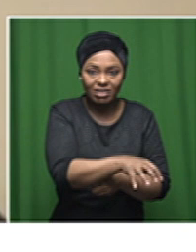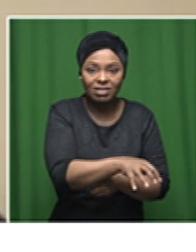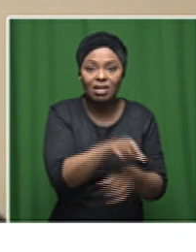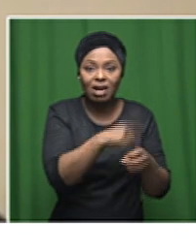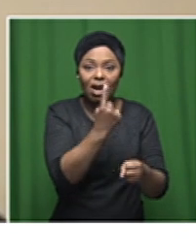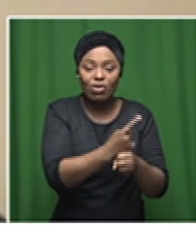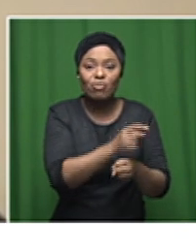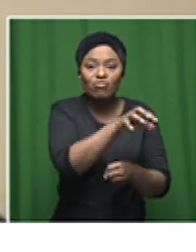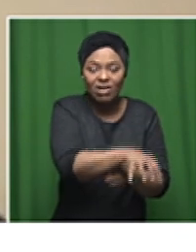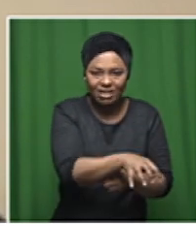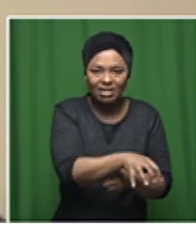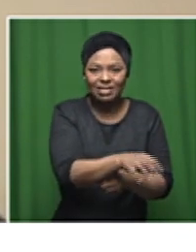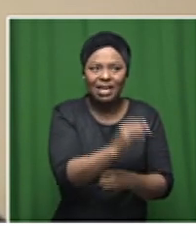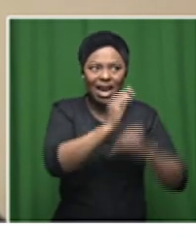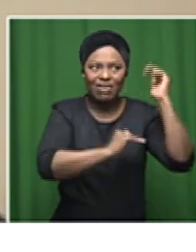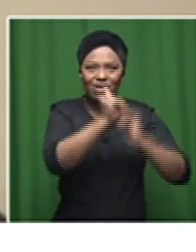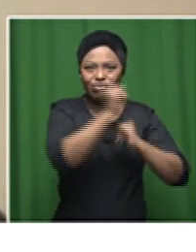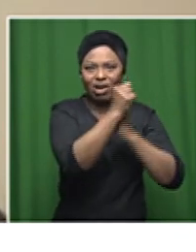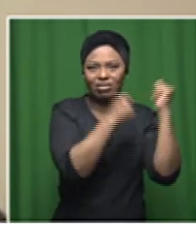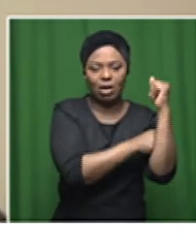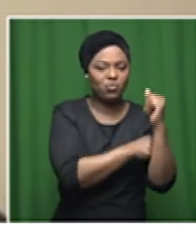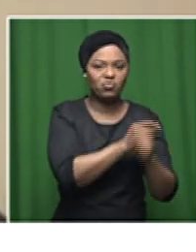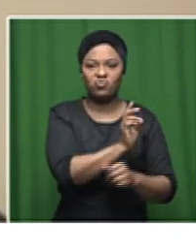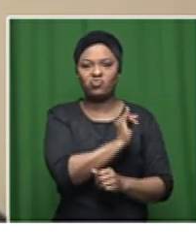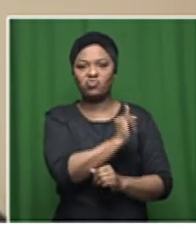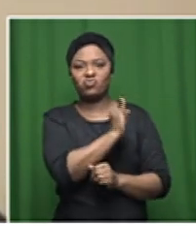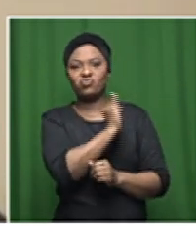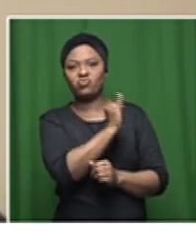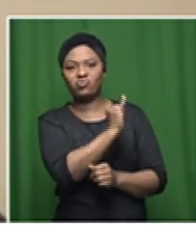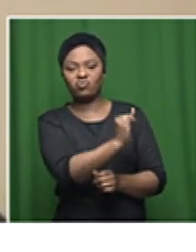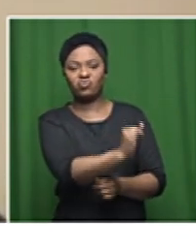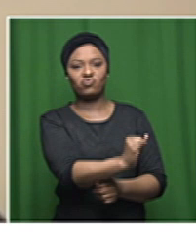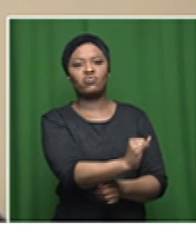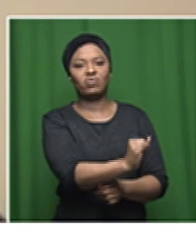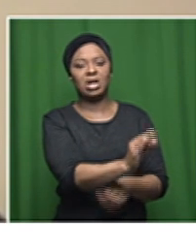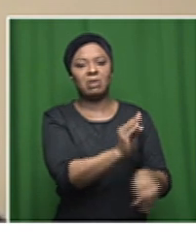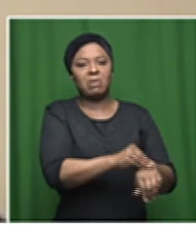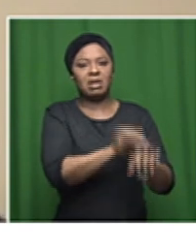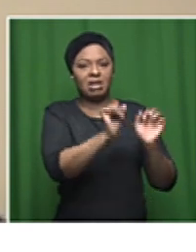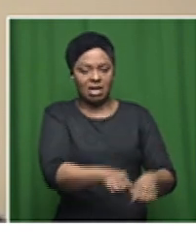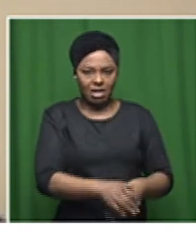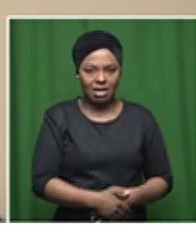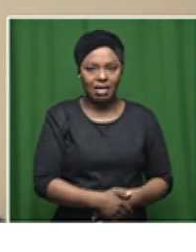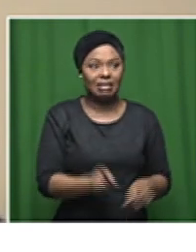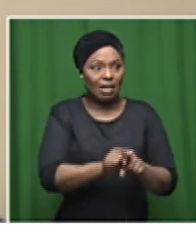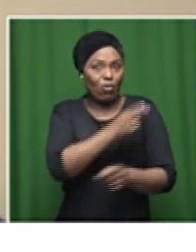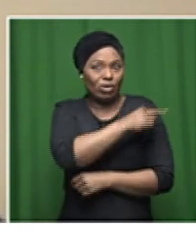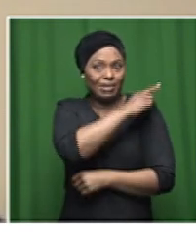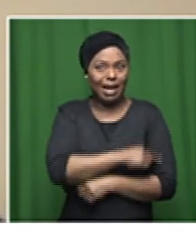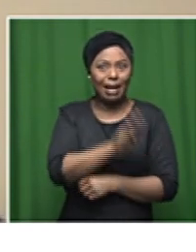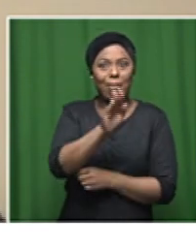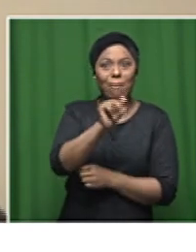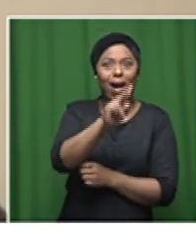of infrastructure is very problematic. And we are seeing hospitals, big hospitals like your